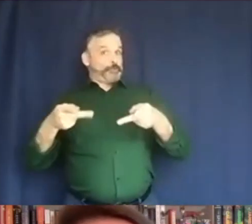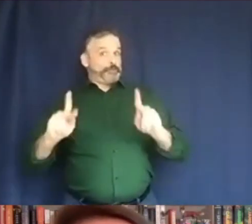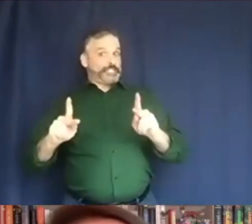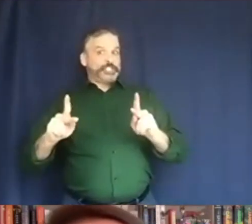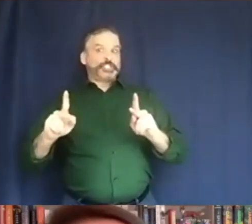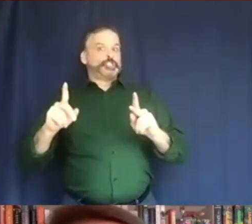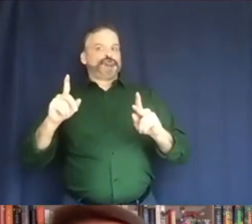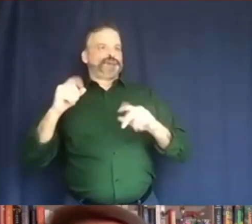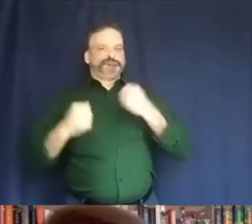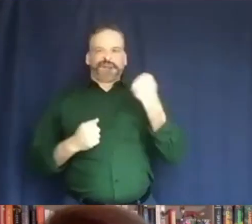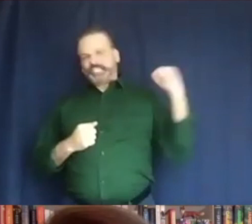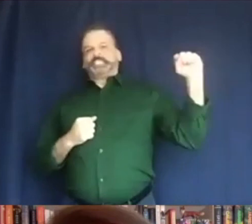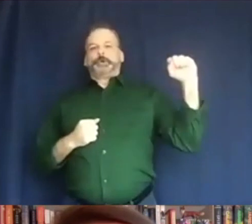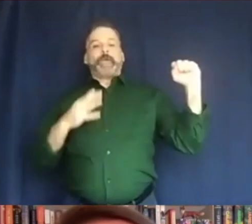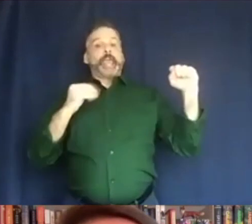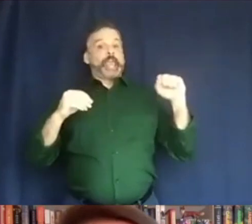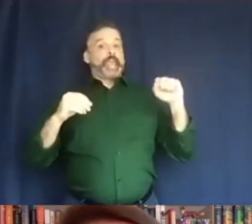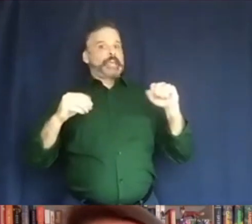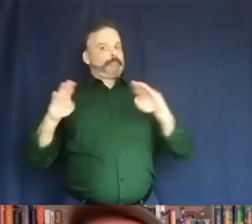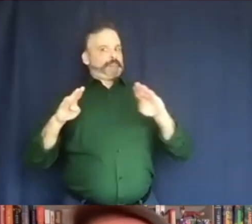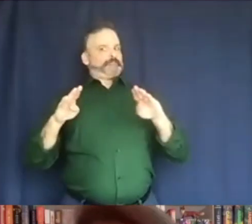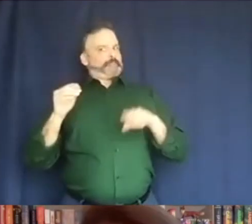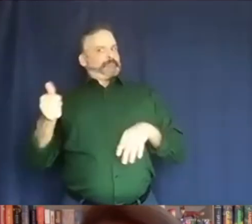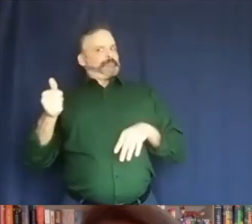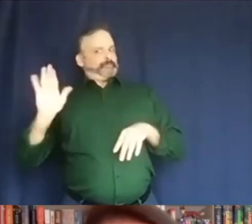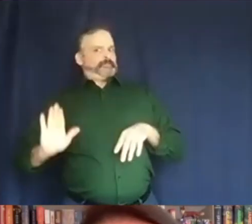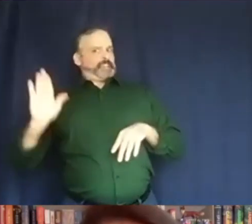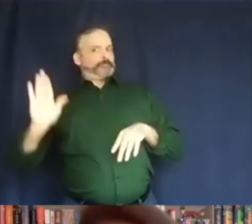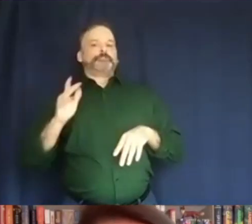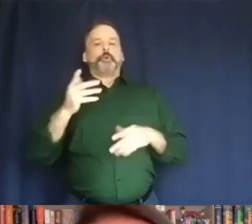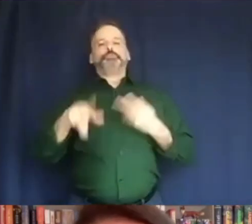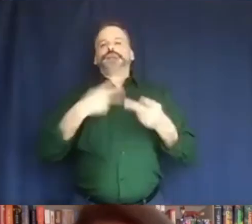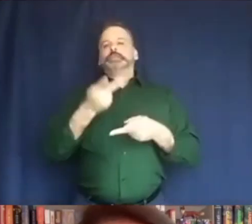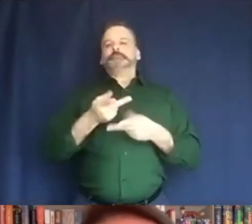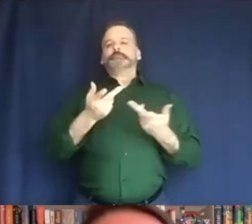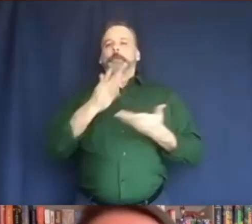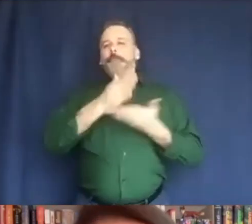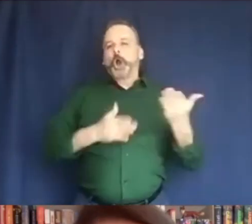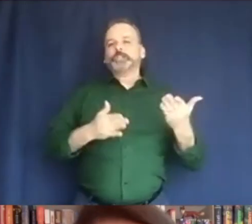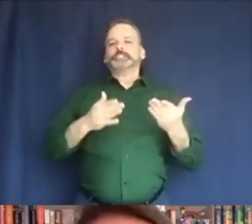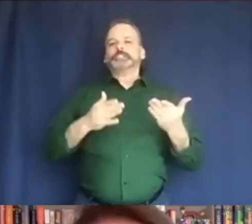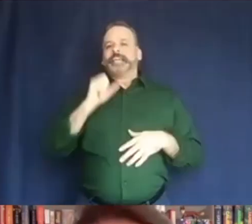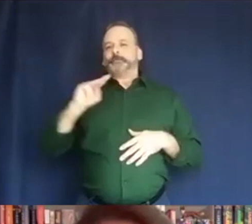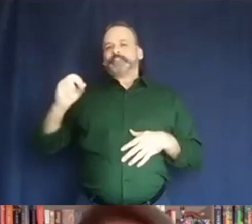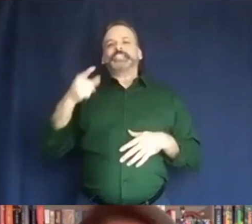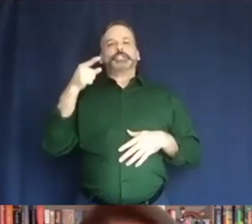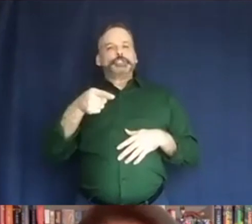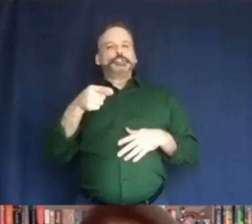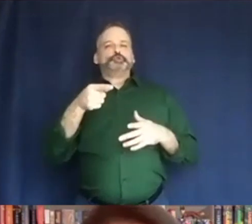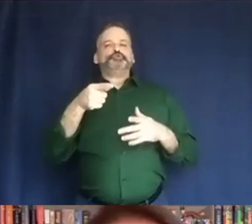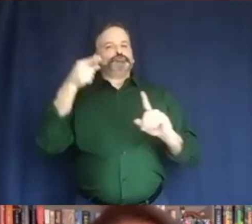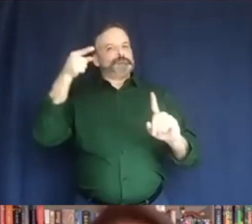are aspects of ancient mythology that you're always looking to sort of deliberately subvert and insert for effect in